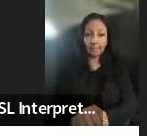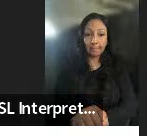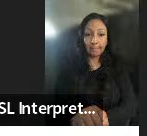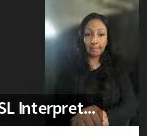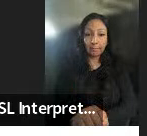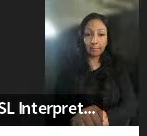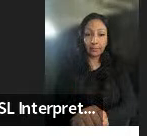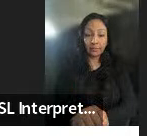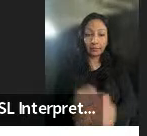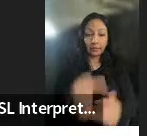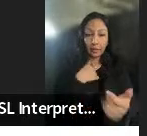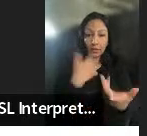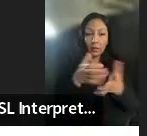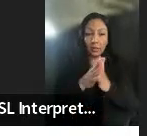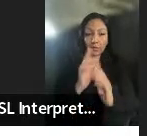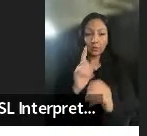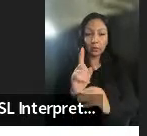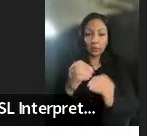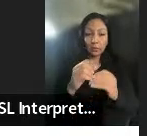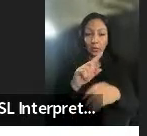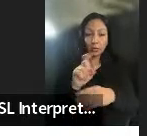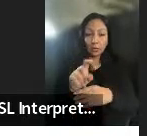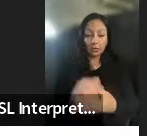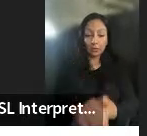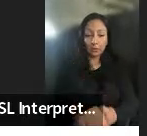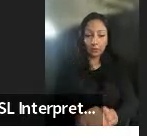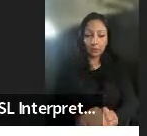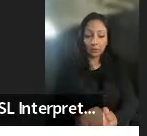I just wanted to ask one more question.